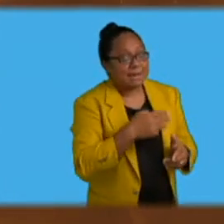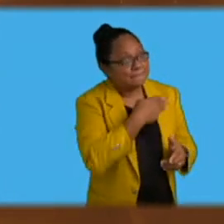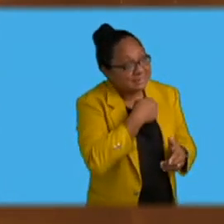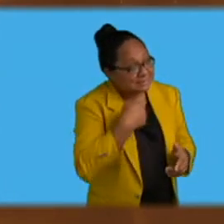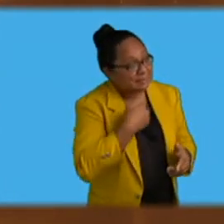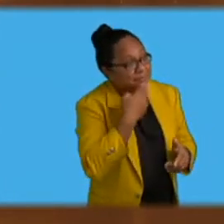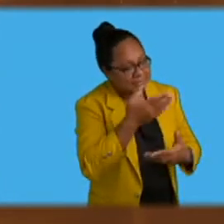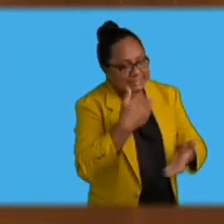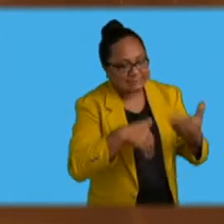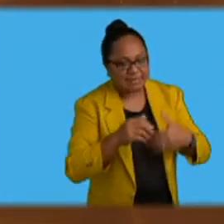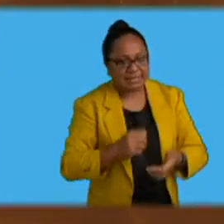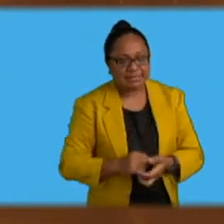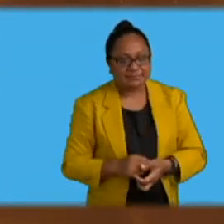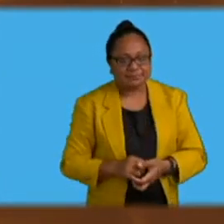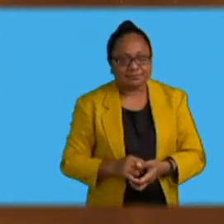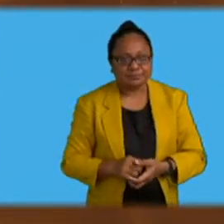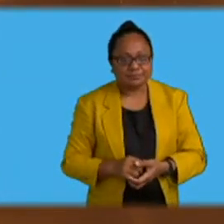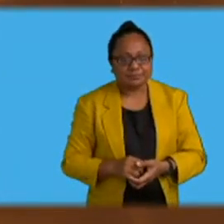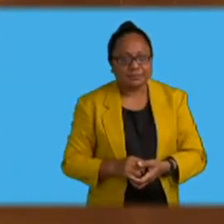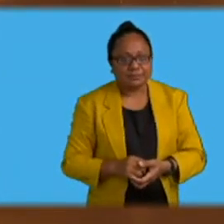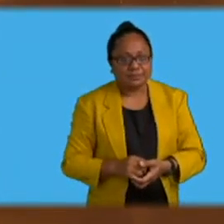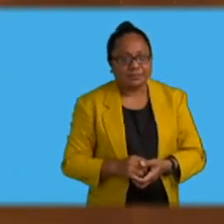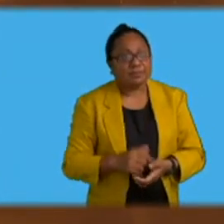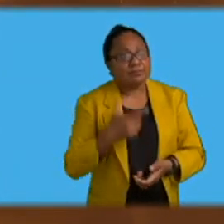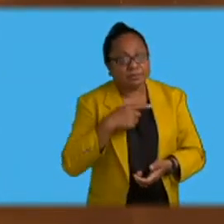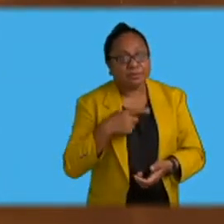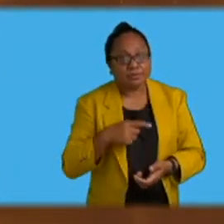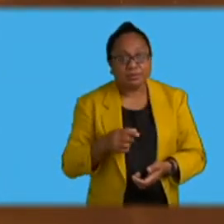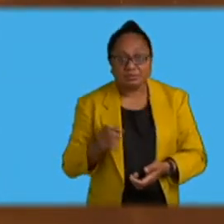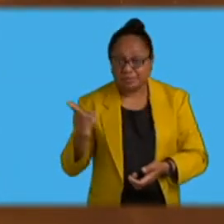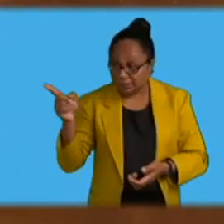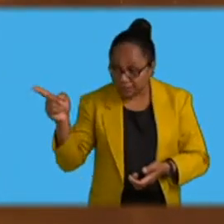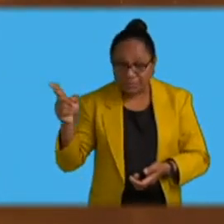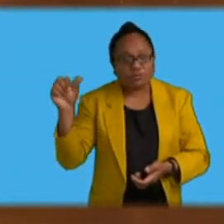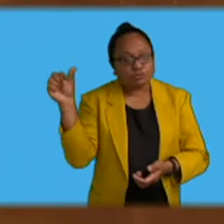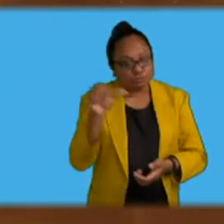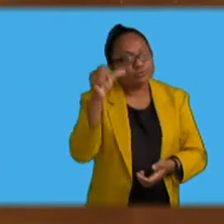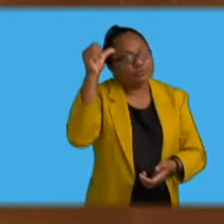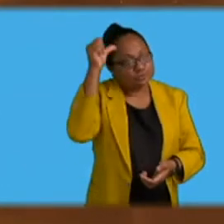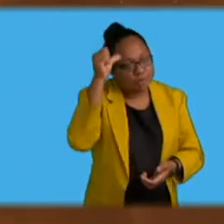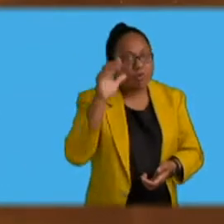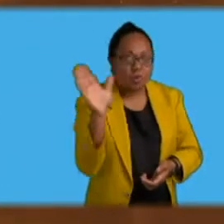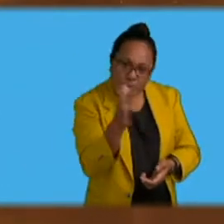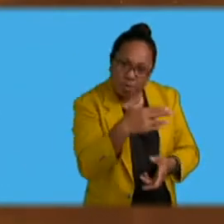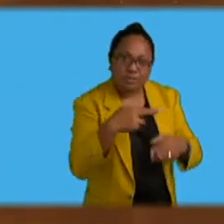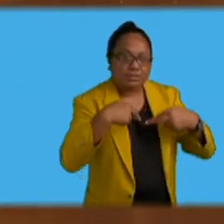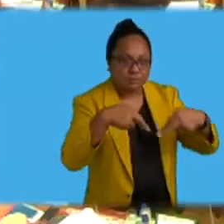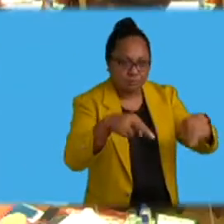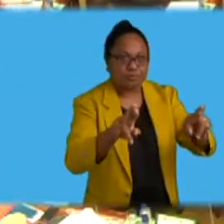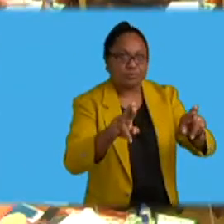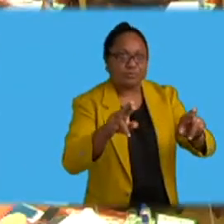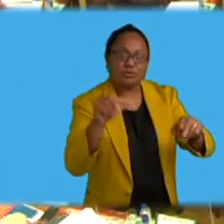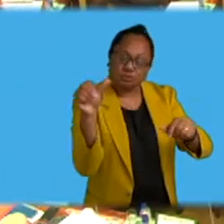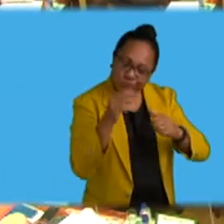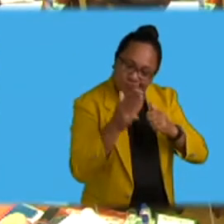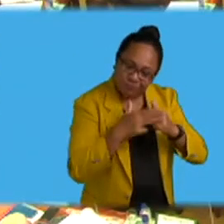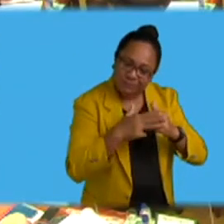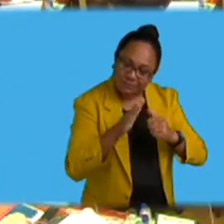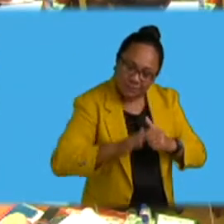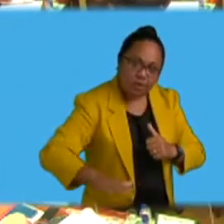Minister knows which road, because he's supposed to know all the roads and fix all the roads. Thank you, Madam Speaker.